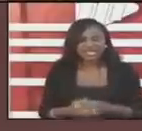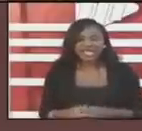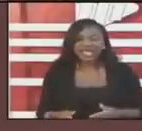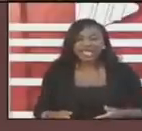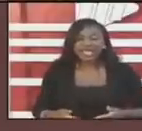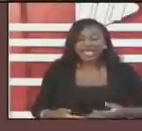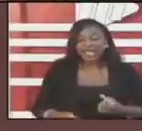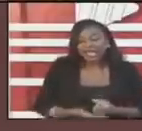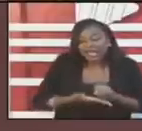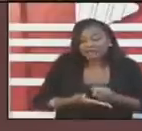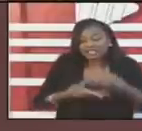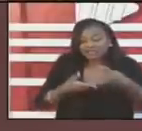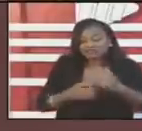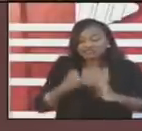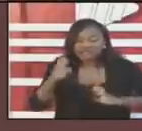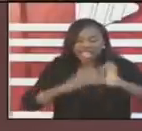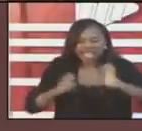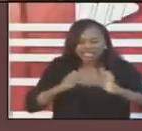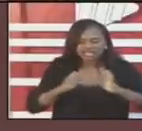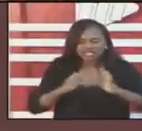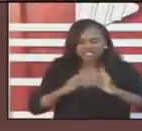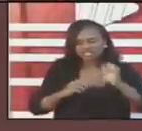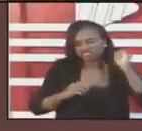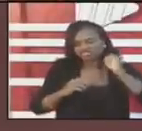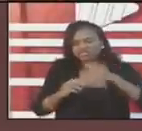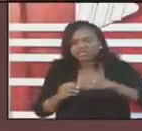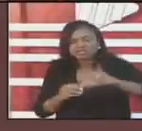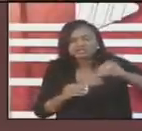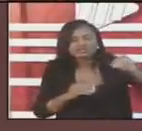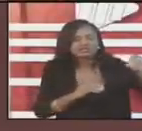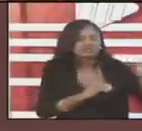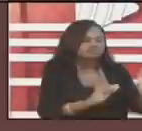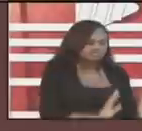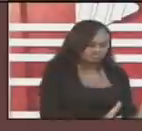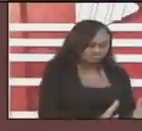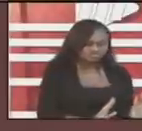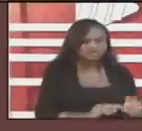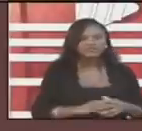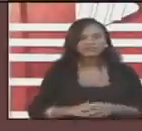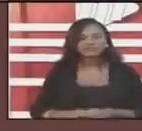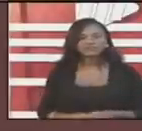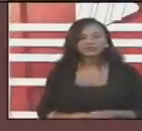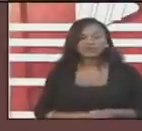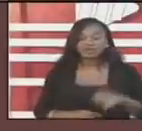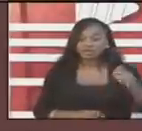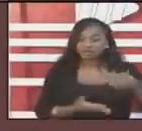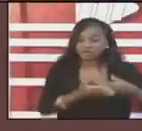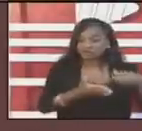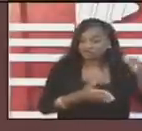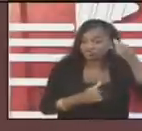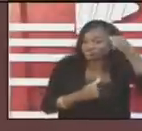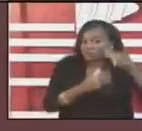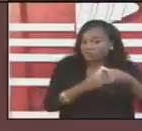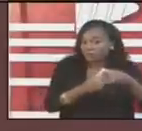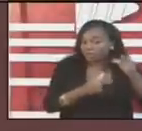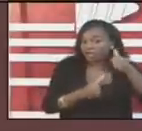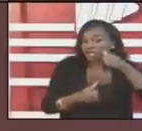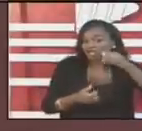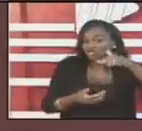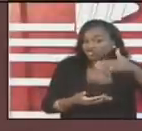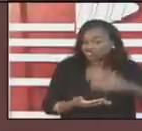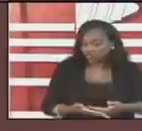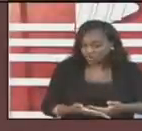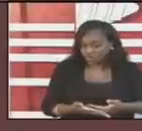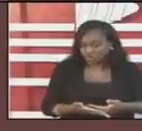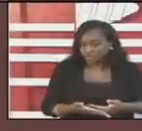you, remove your stress, and then come back to doing some stuff again. Because I remember when my daughter wrote SEA,